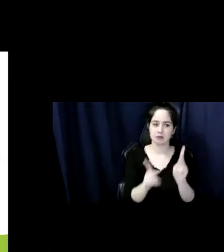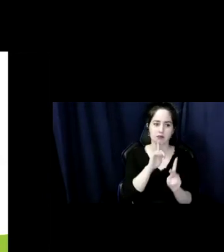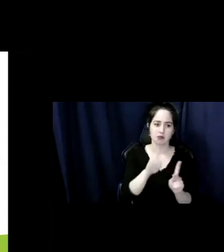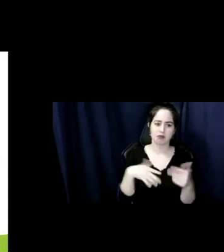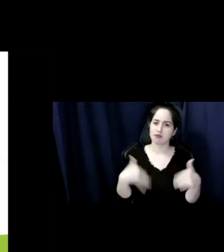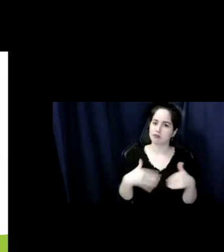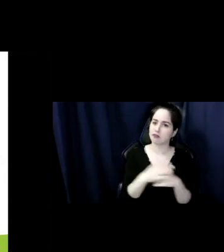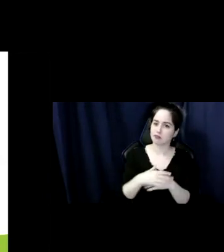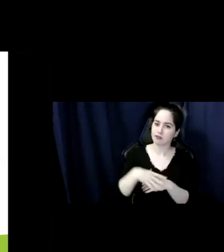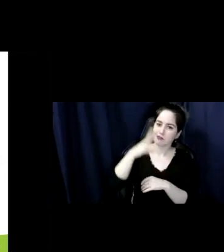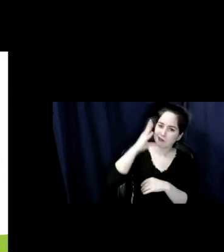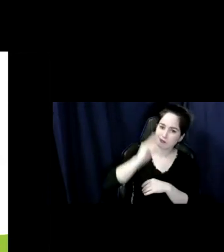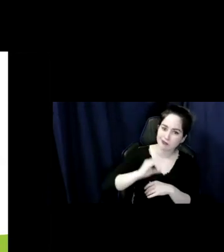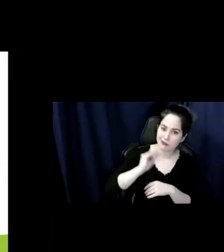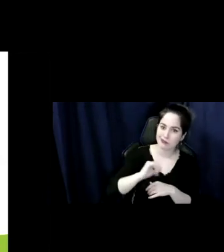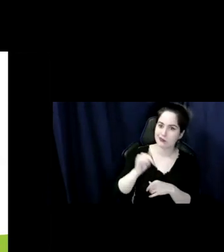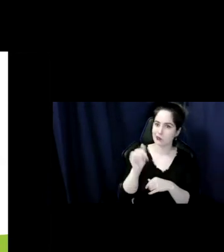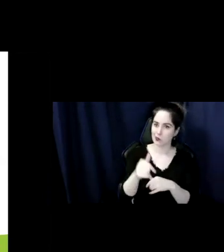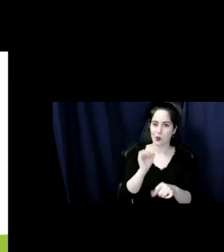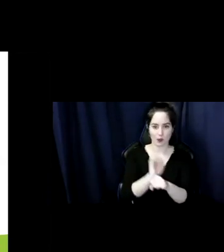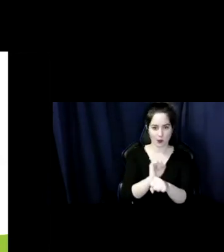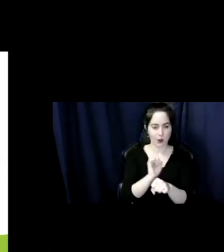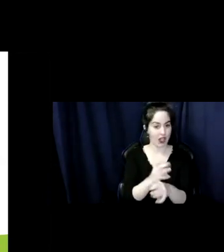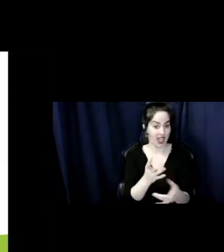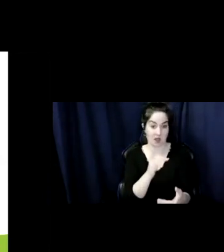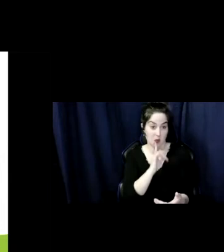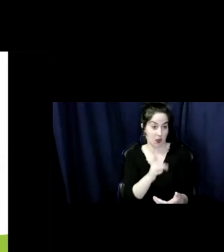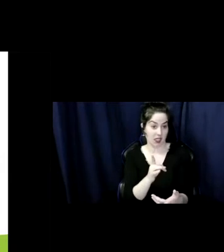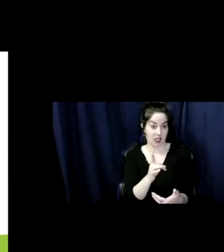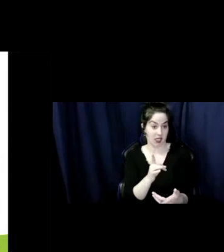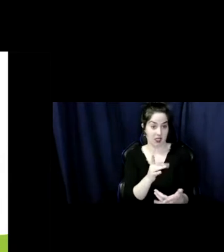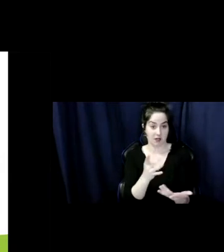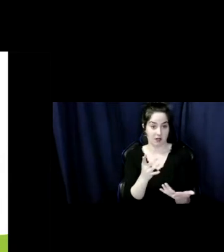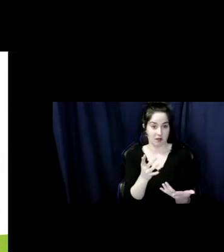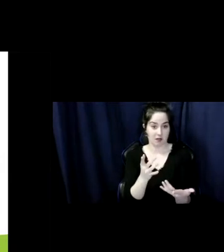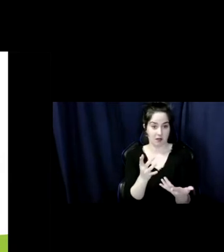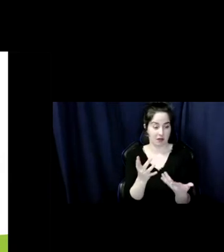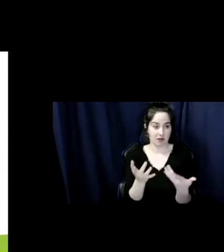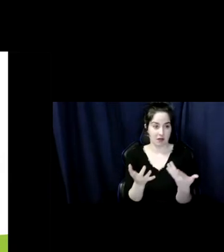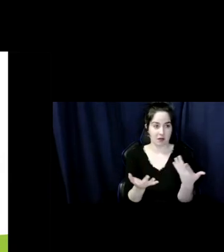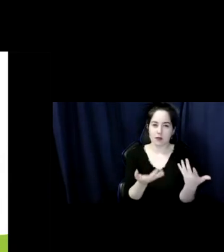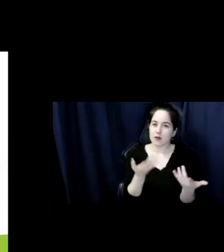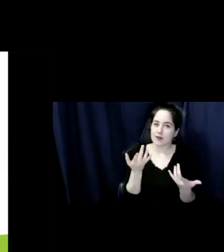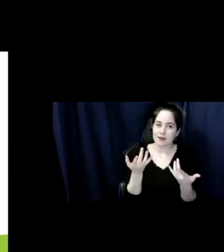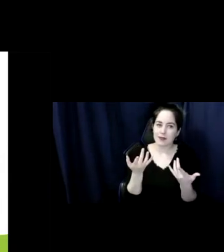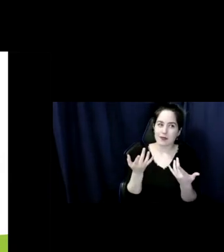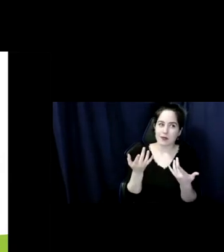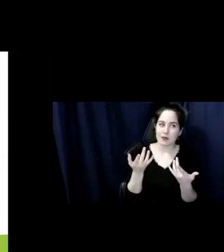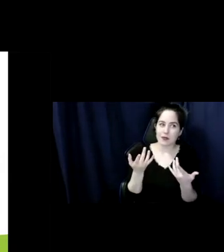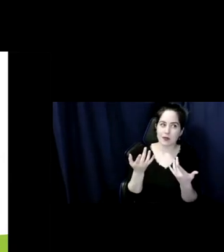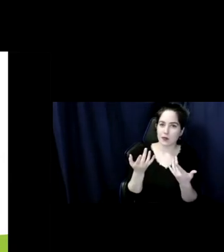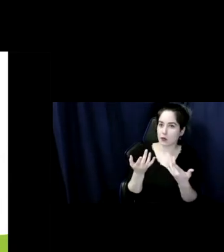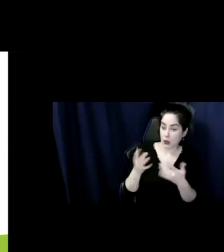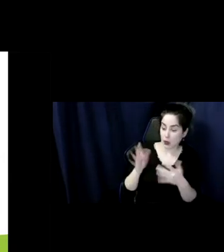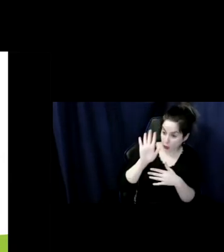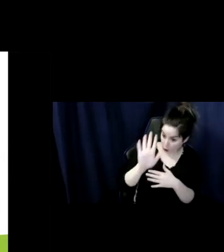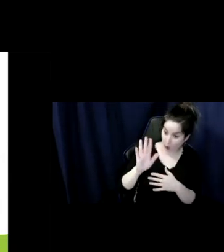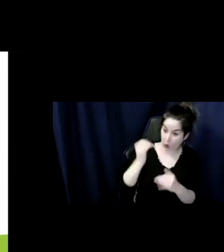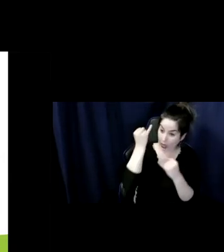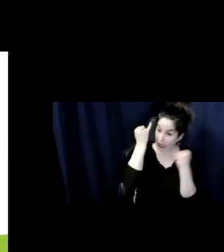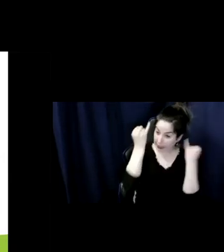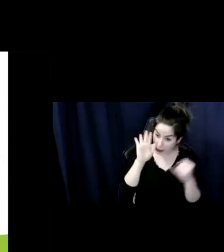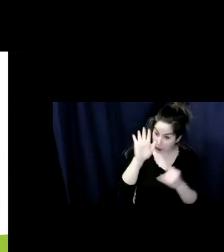experienced at doing this work, and they will basically just wrap around a little program of supports around you and your